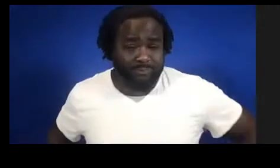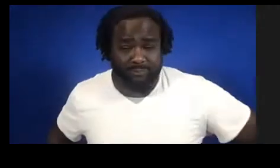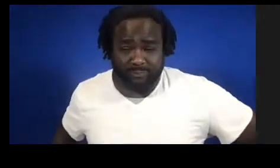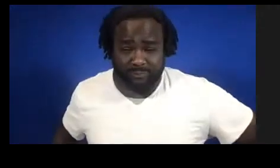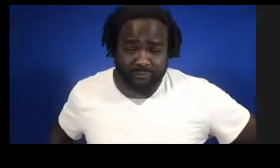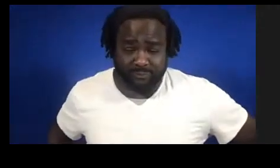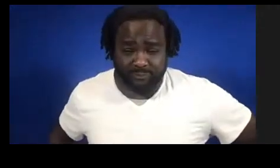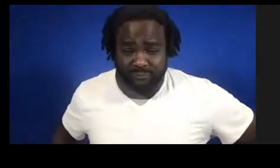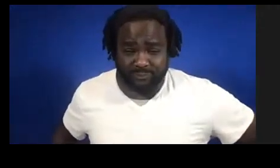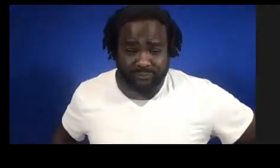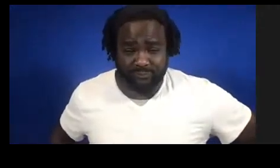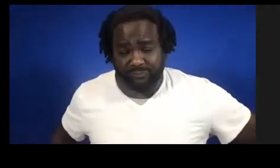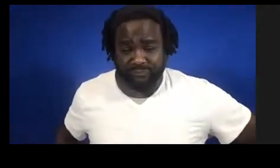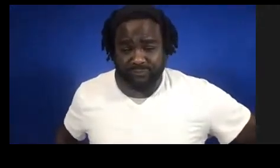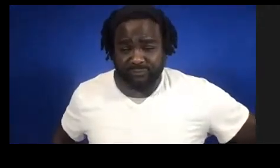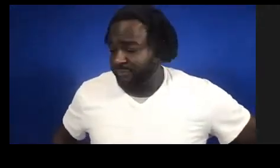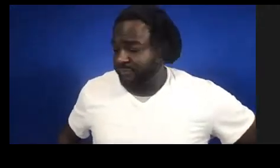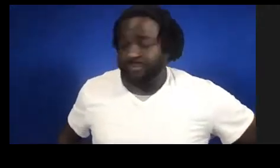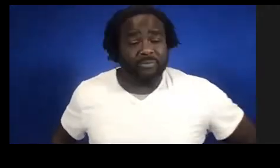Everything is so expensive in California.